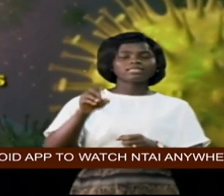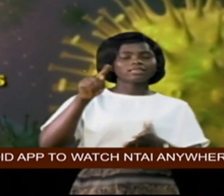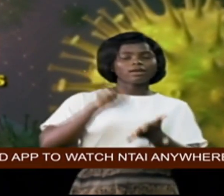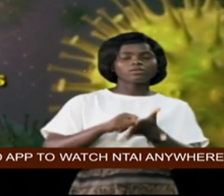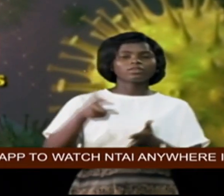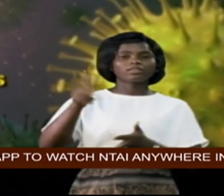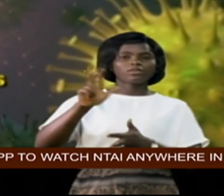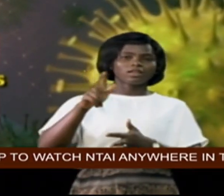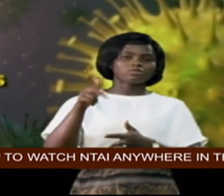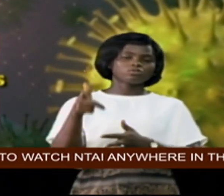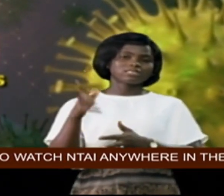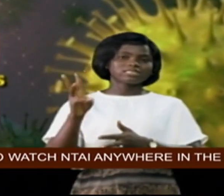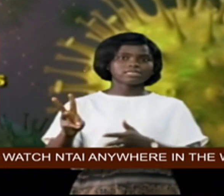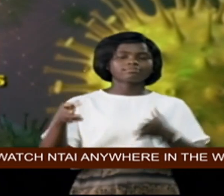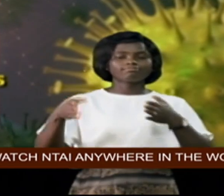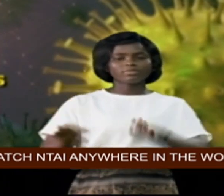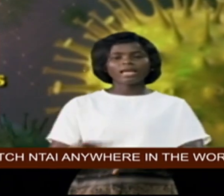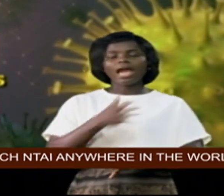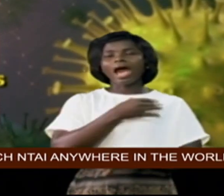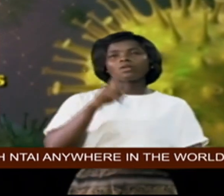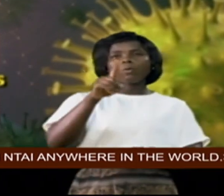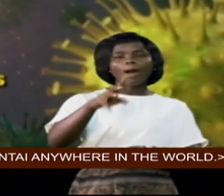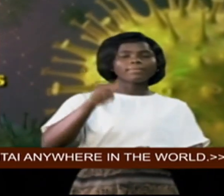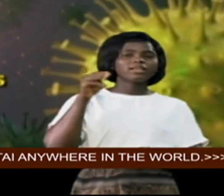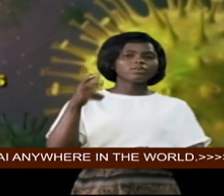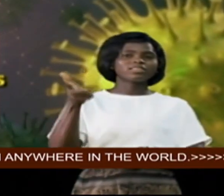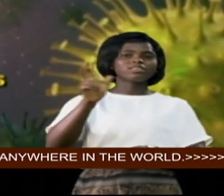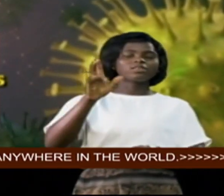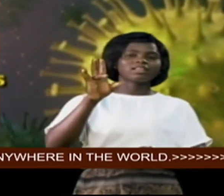40,326 fatalities, and